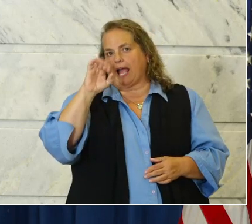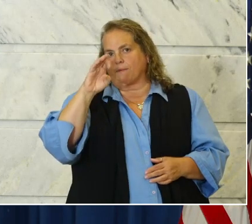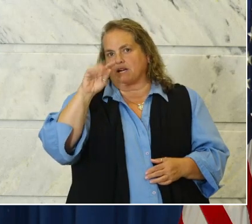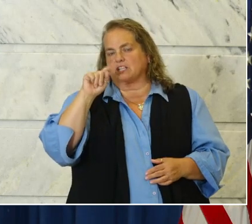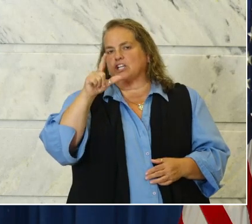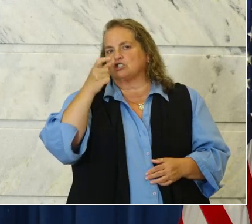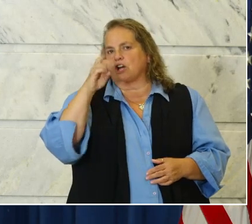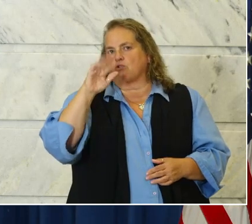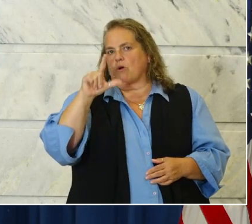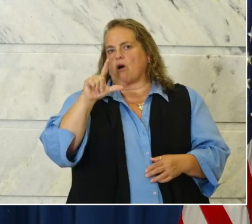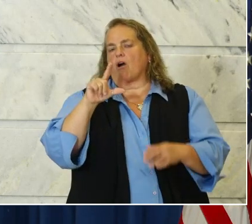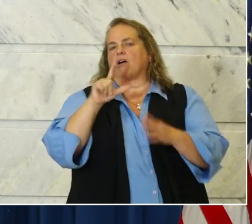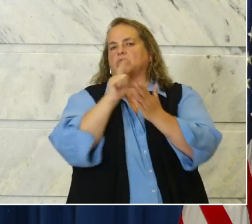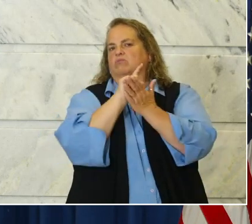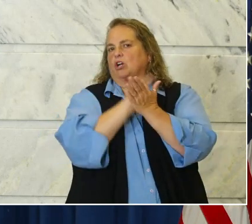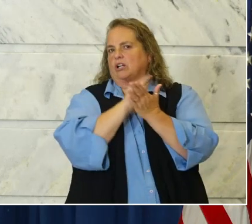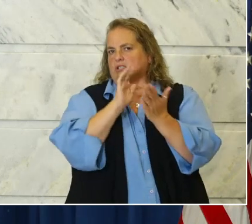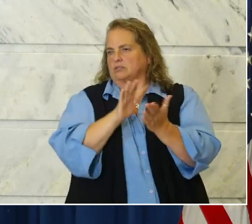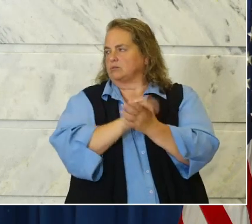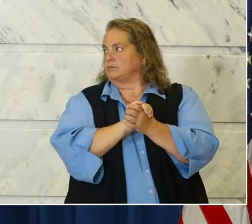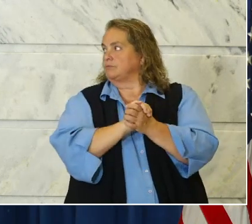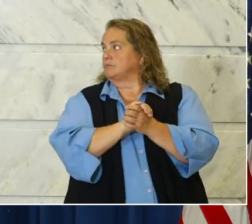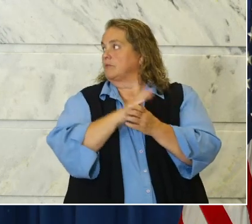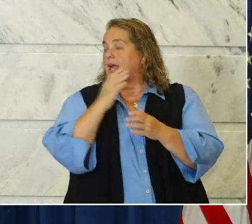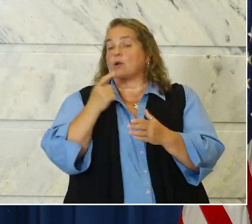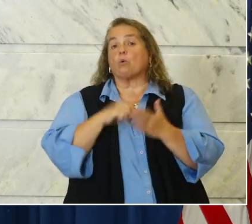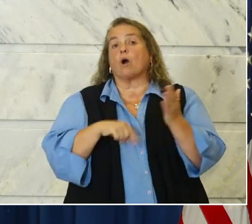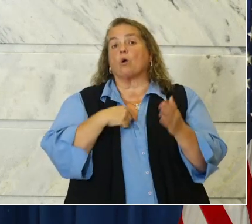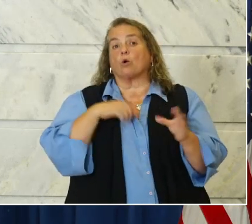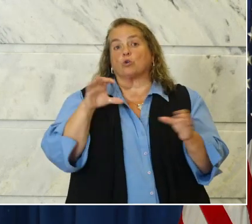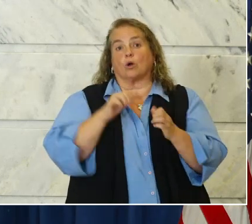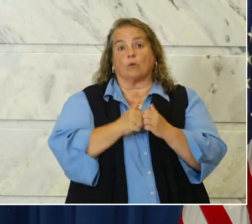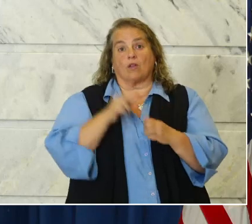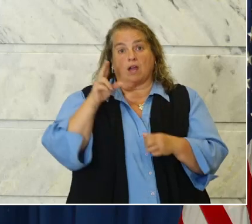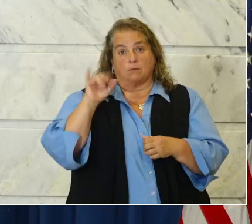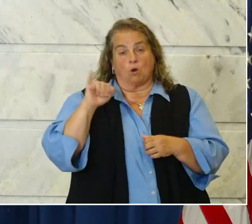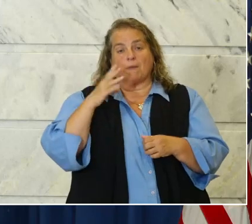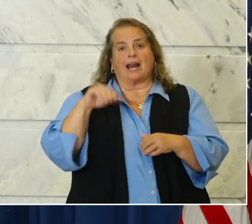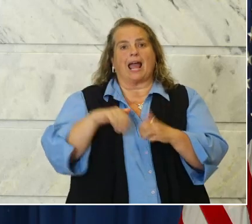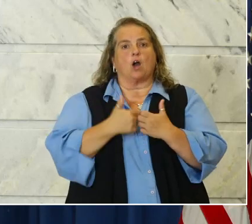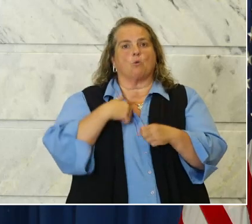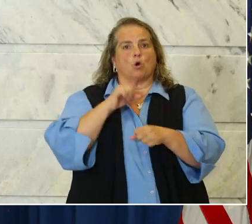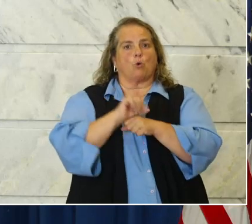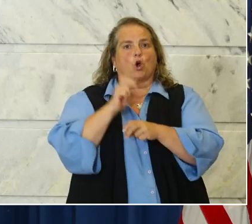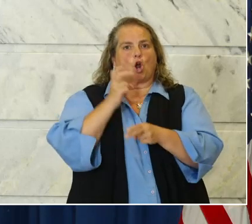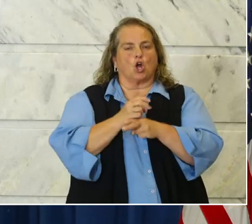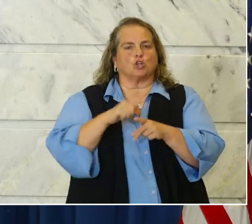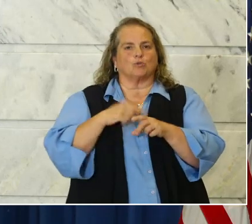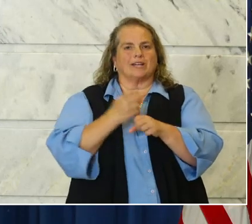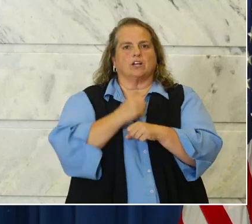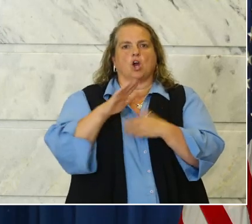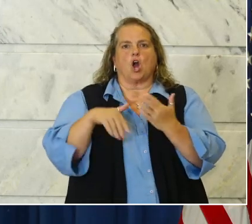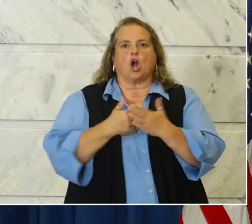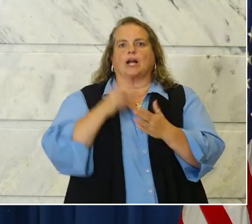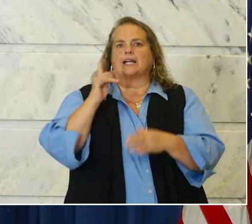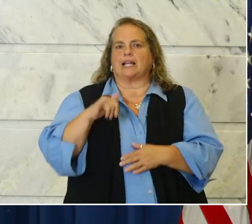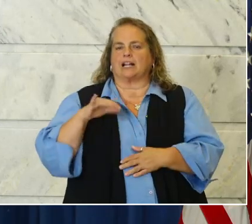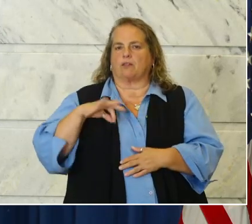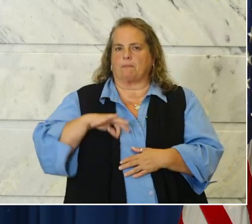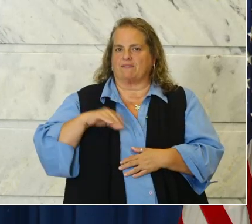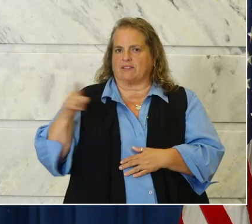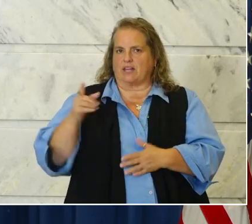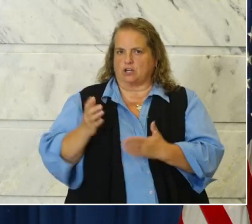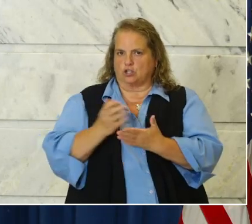to give an update on what we are doing with unemployment and how we are working hard to get all Kentuckians the benefits that they